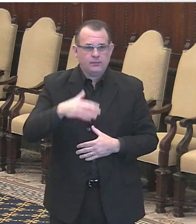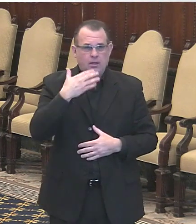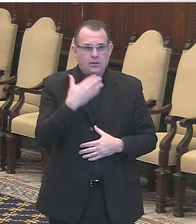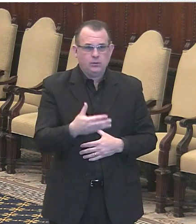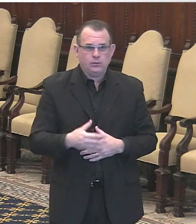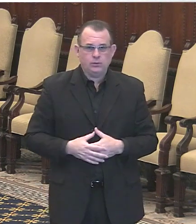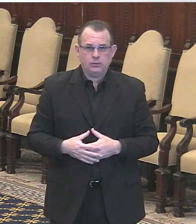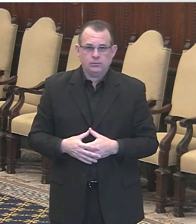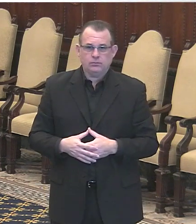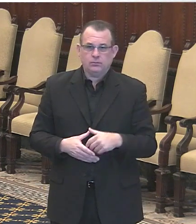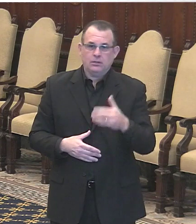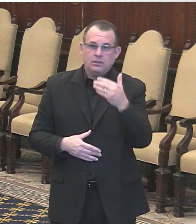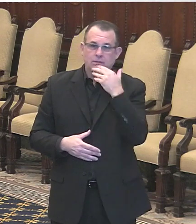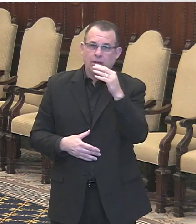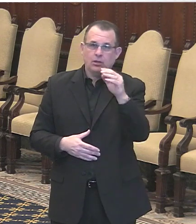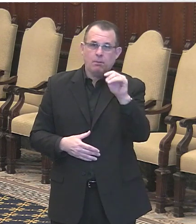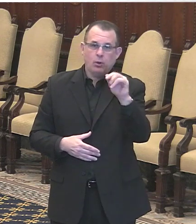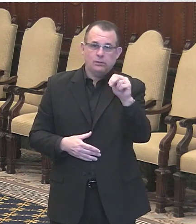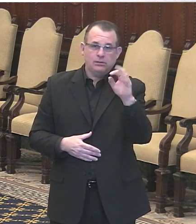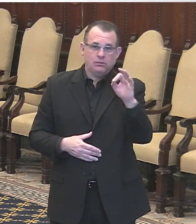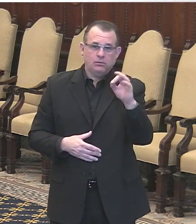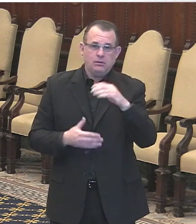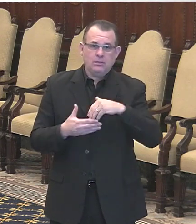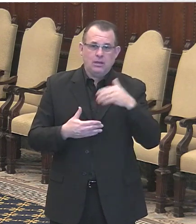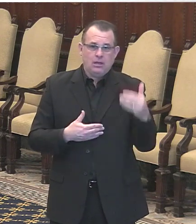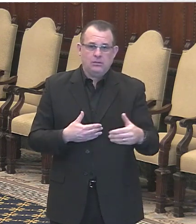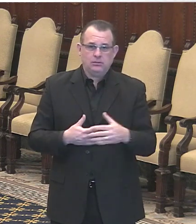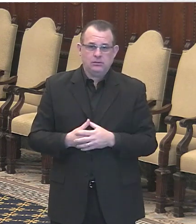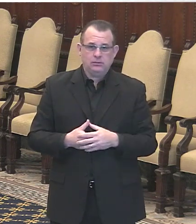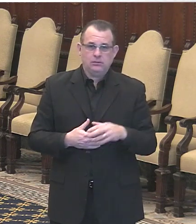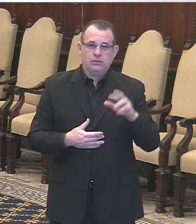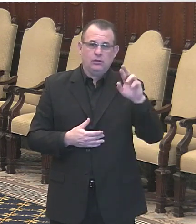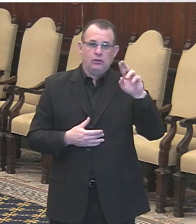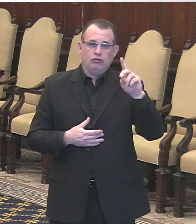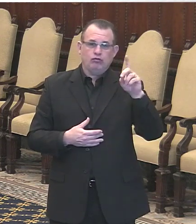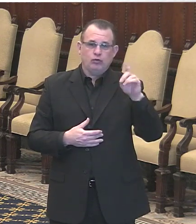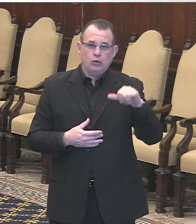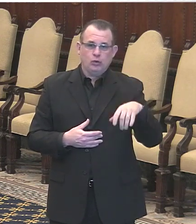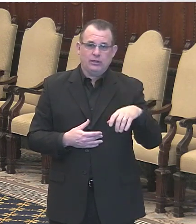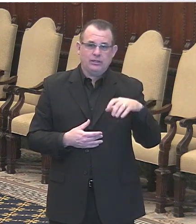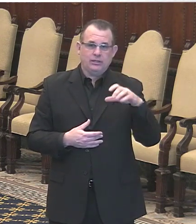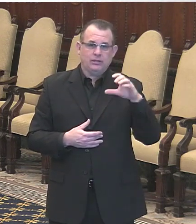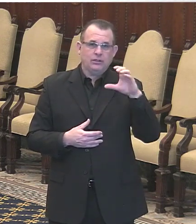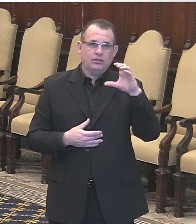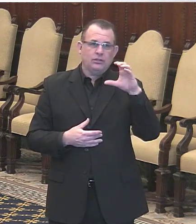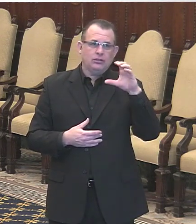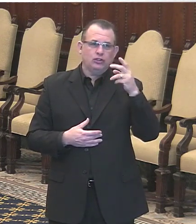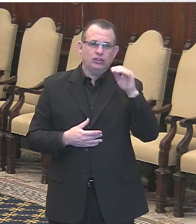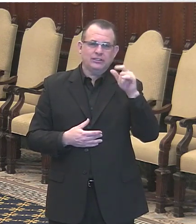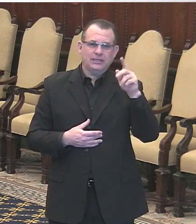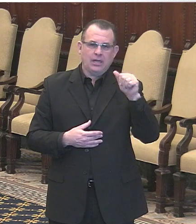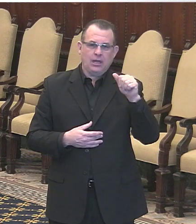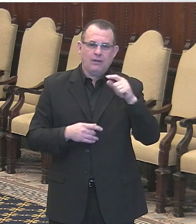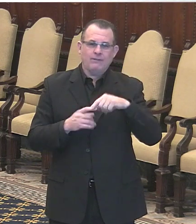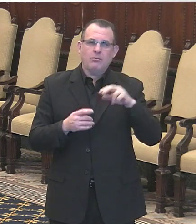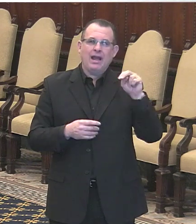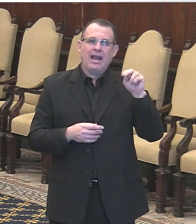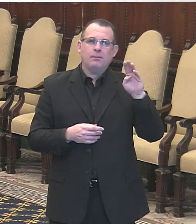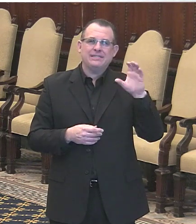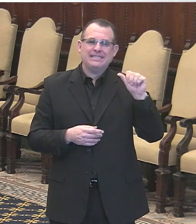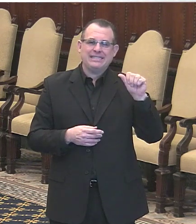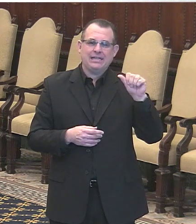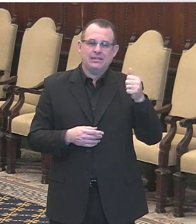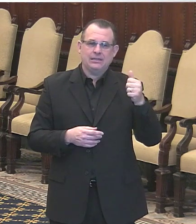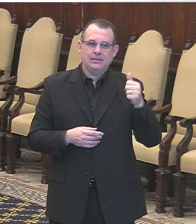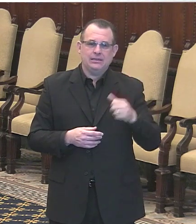Thanks, Martin. We're going to go to Rudy Chinchilla with NBC 10. Hi, guys. I just have one